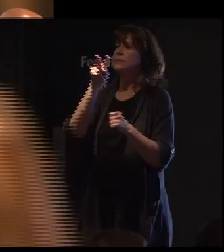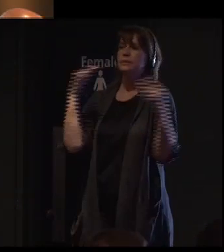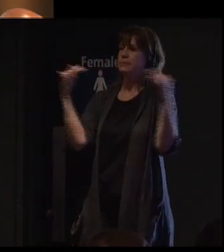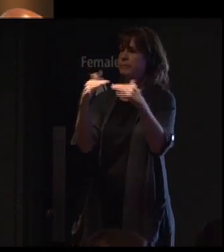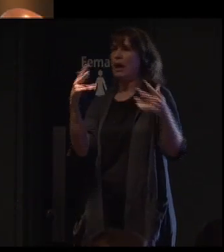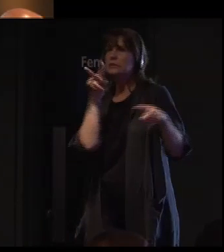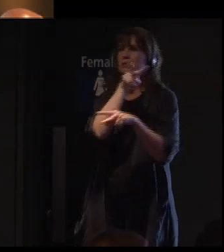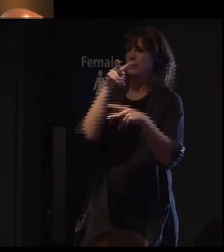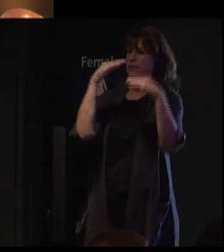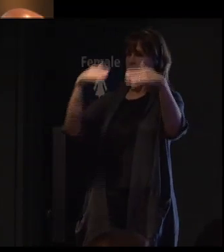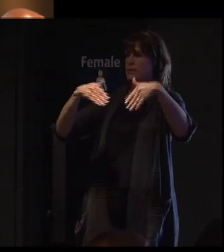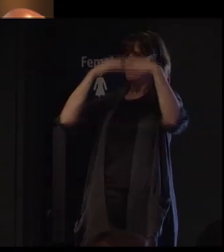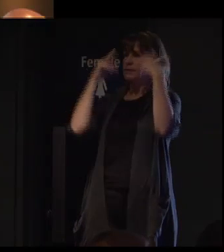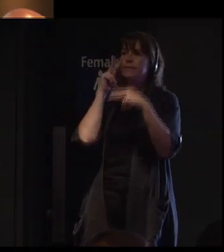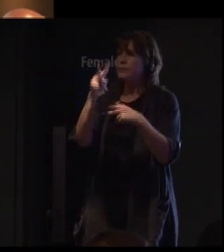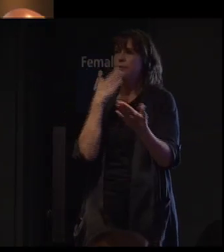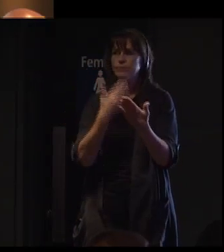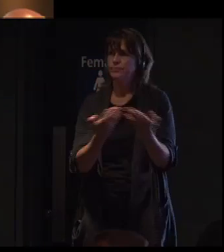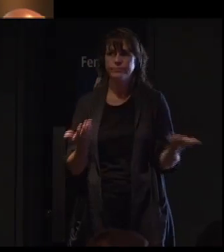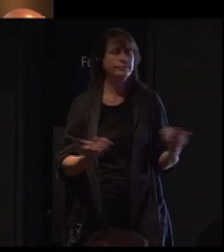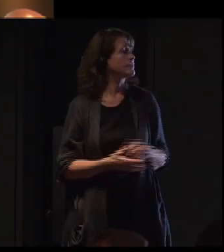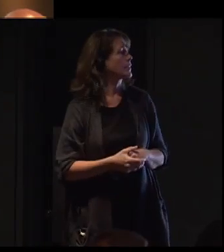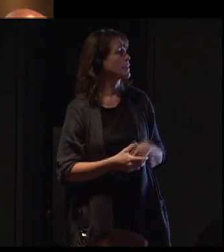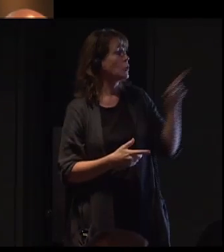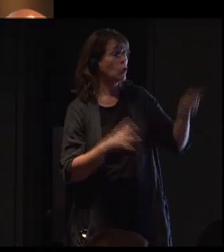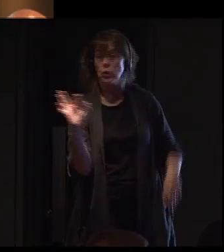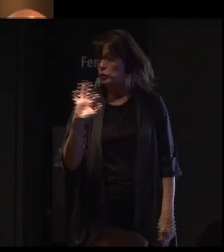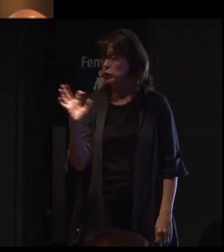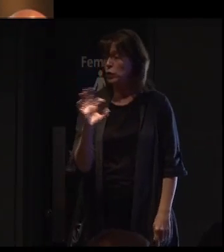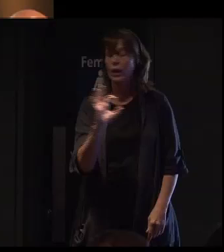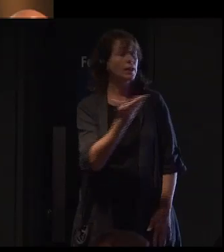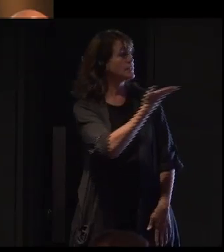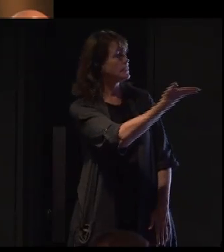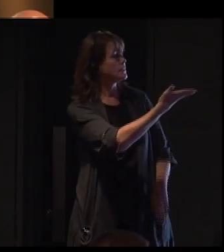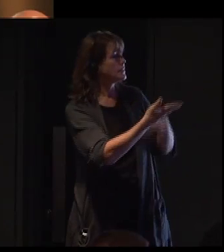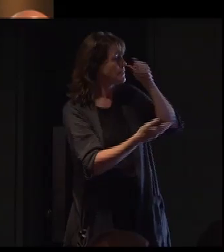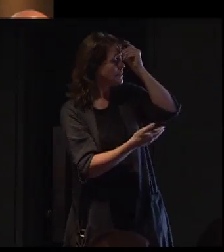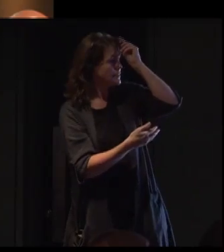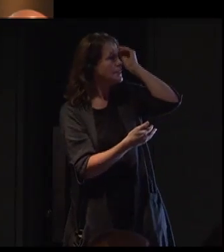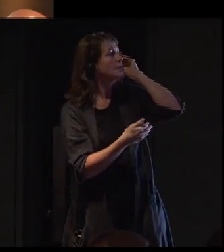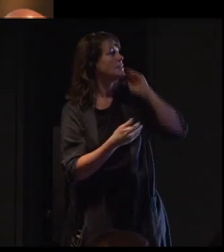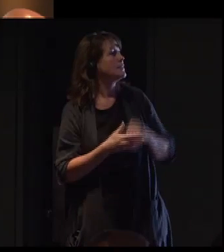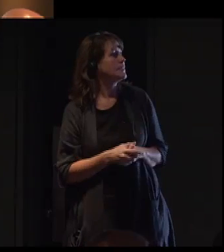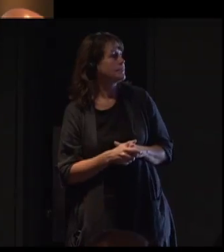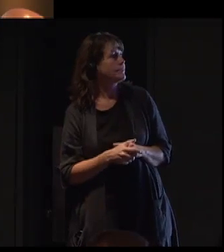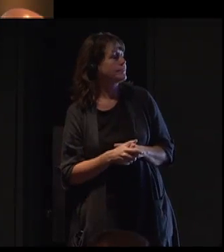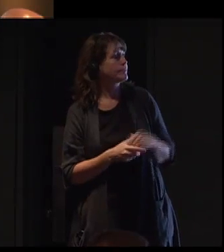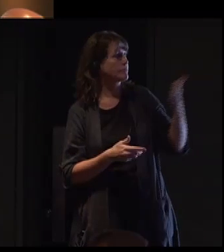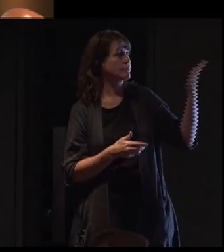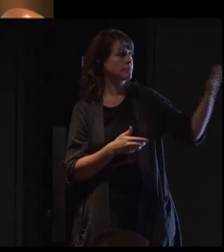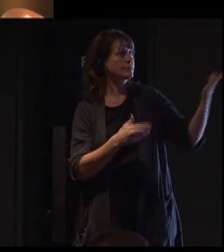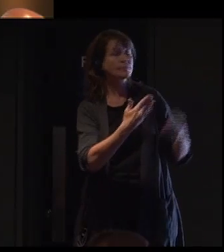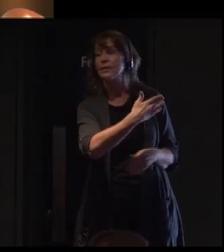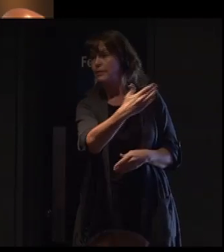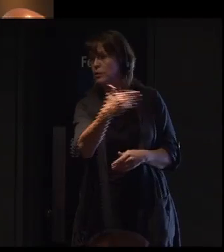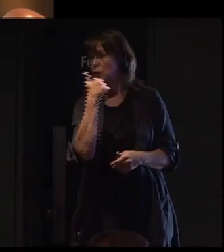right way to do it. Two examples of toilets. On the right hand of the picture, a good example of good practice